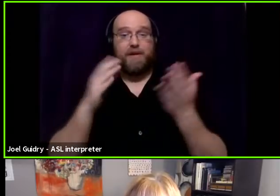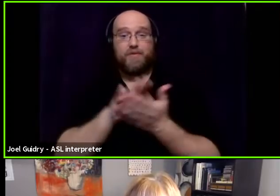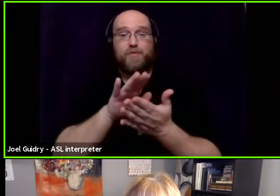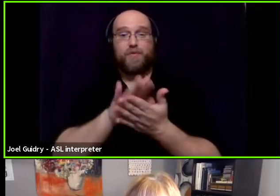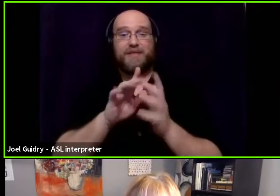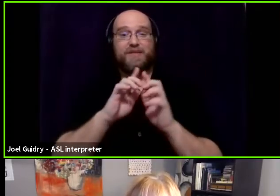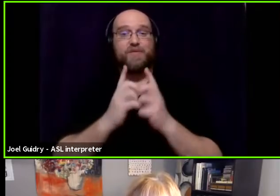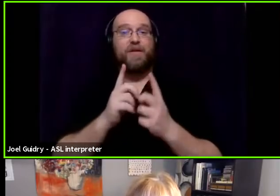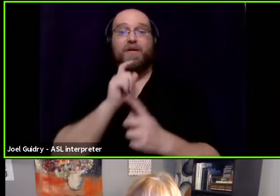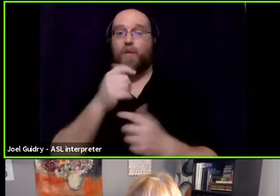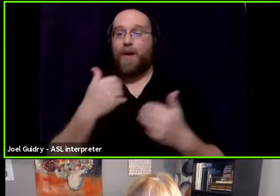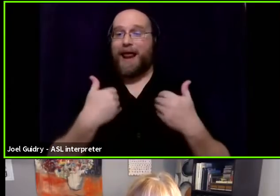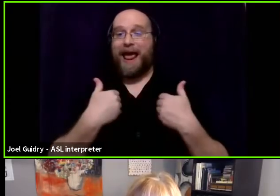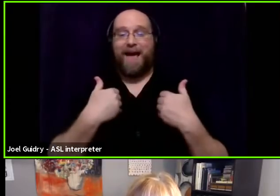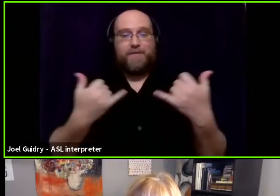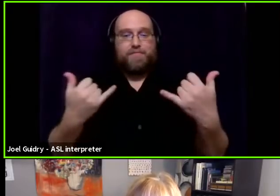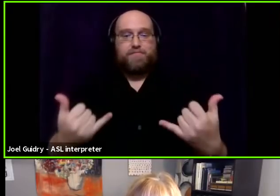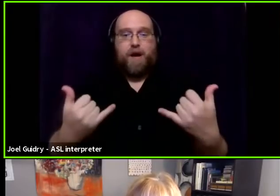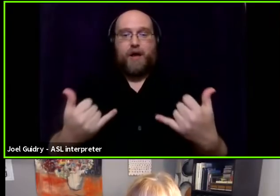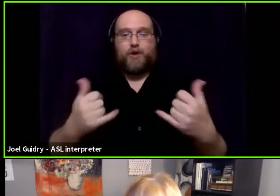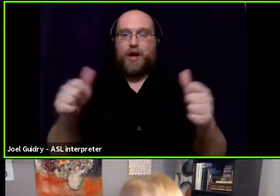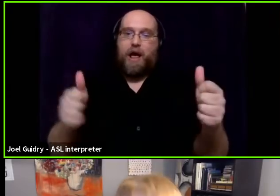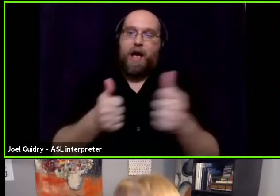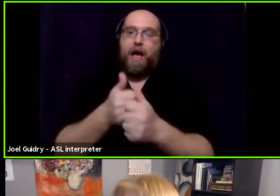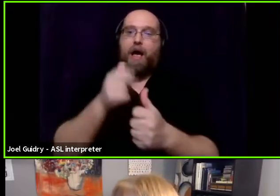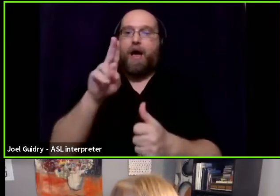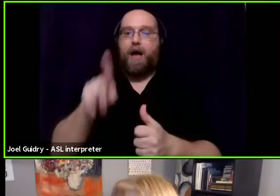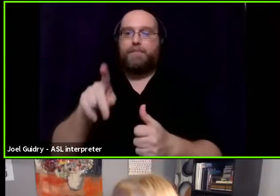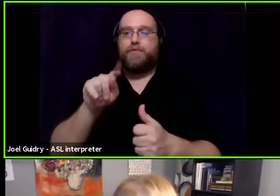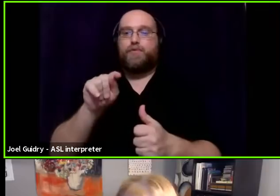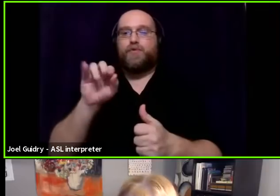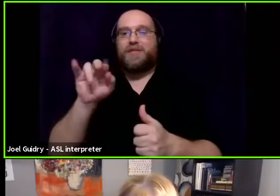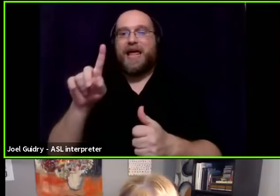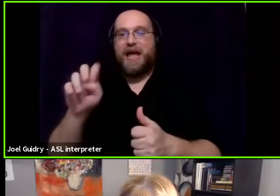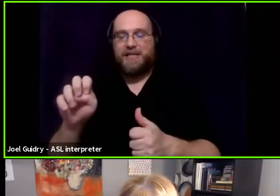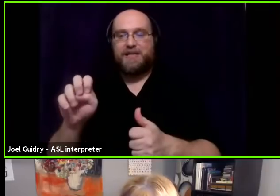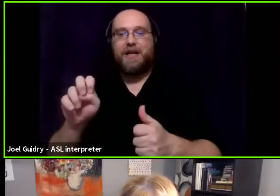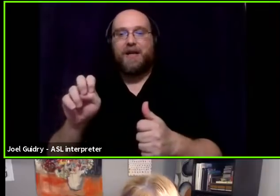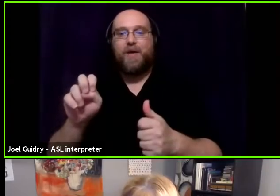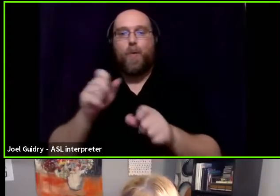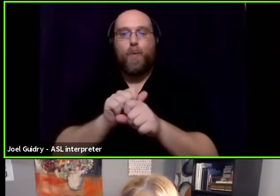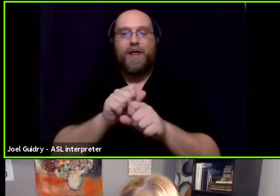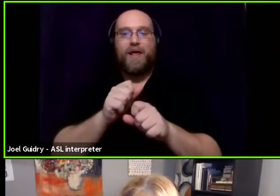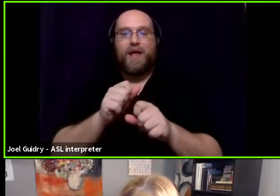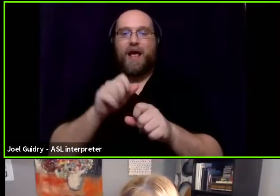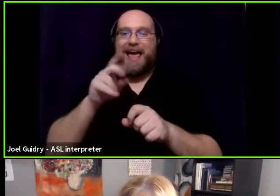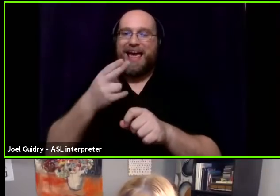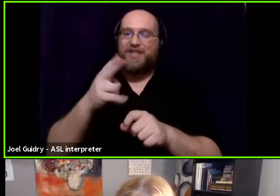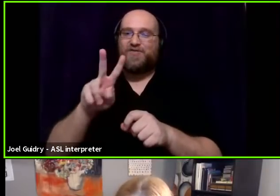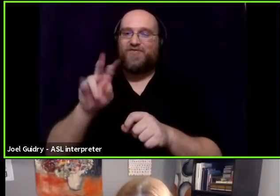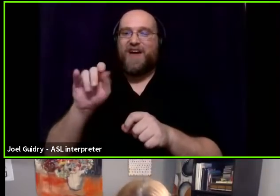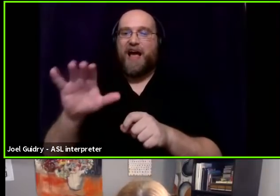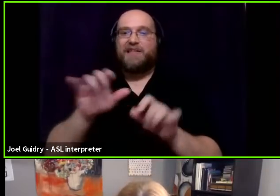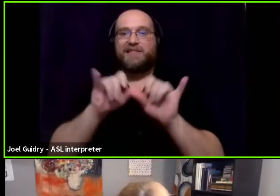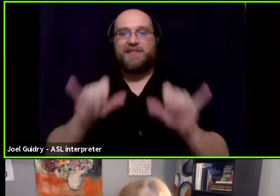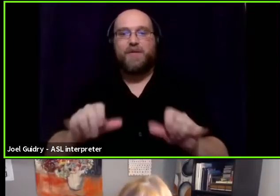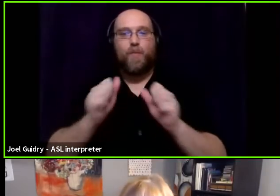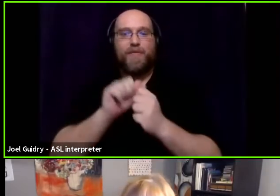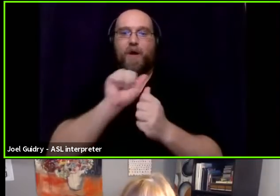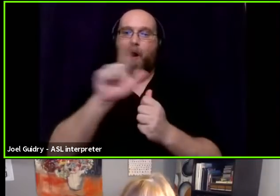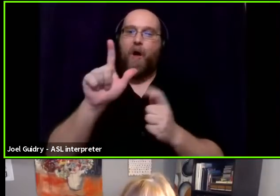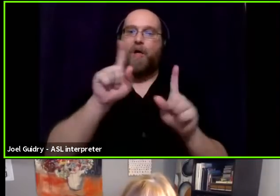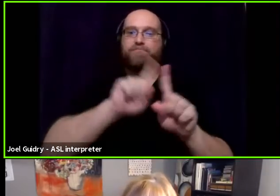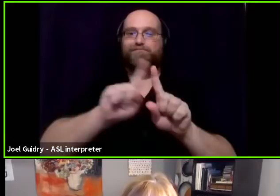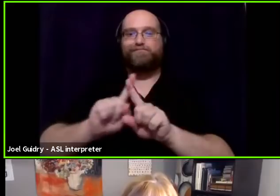up-to-date HVAC systems that have all the proper filters. So it is important. That is why